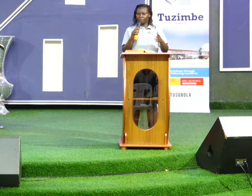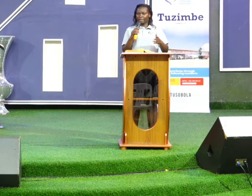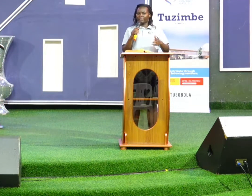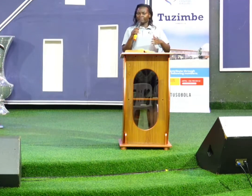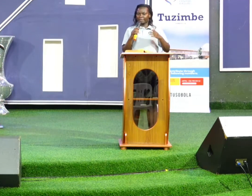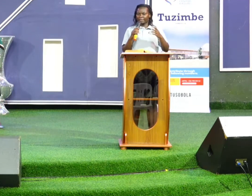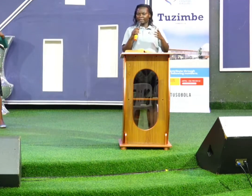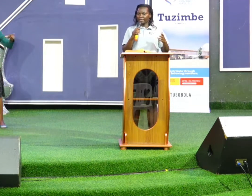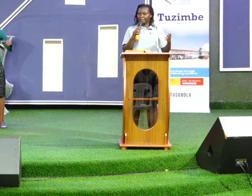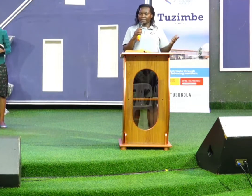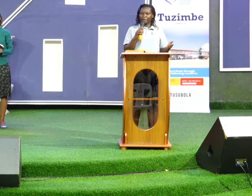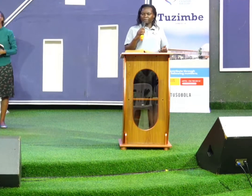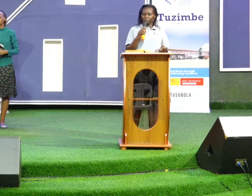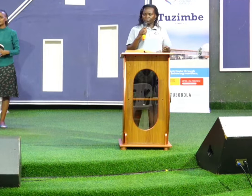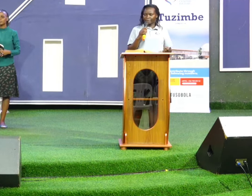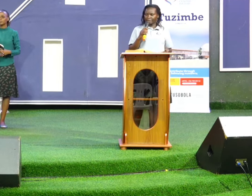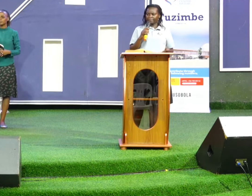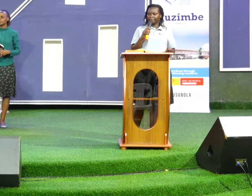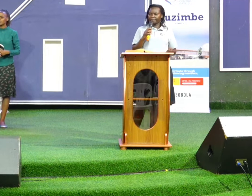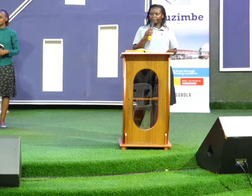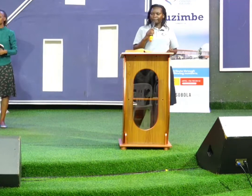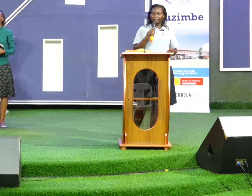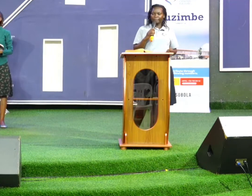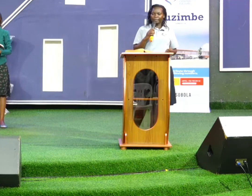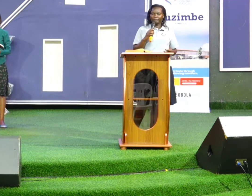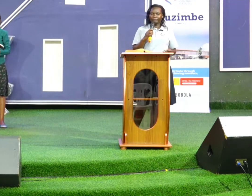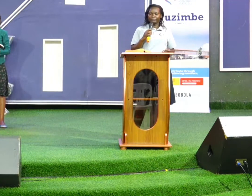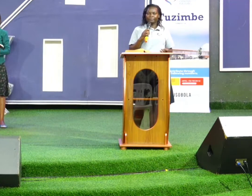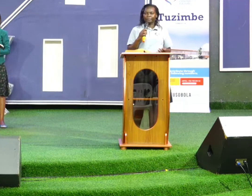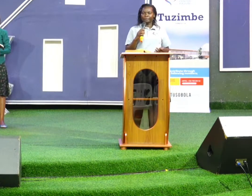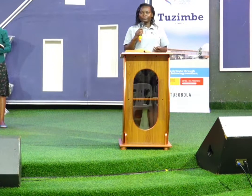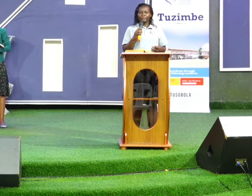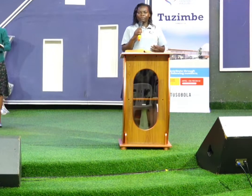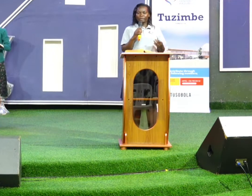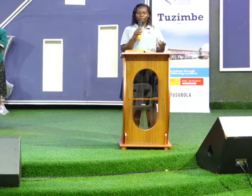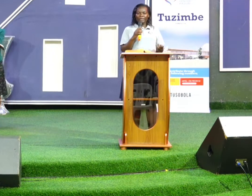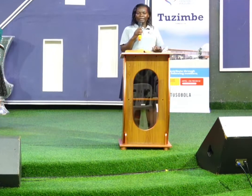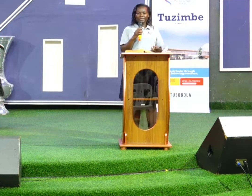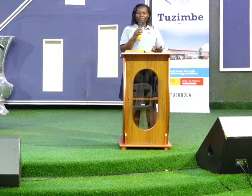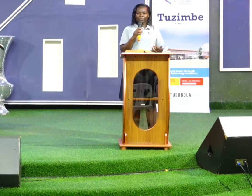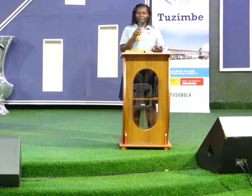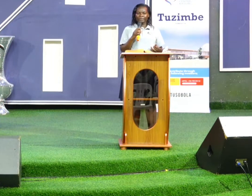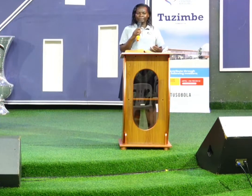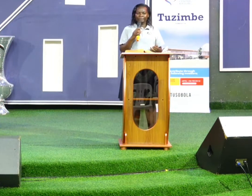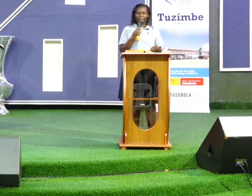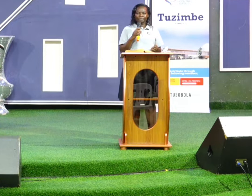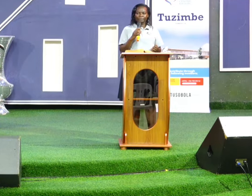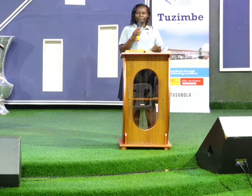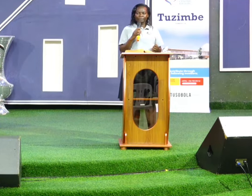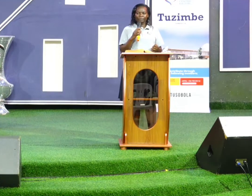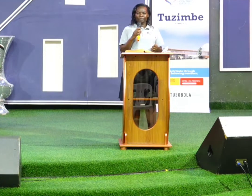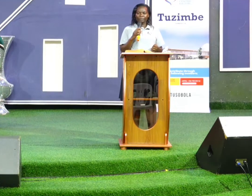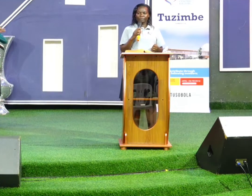ekisibo kyonna kisikire ensi yaabwe ensuubize. I desire to see all of